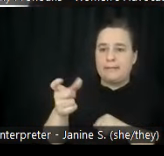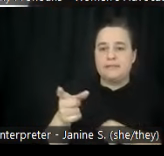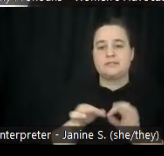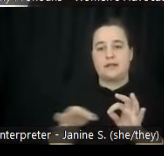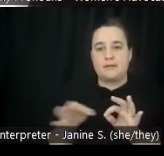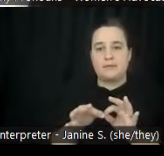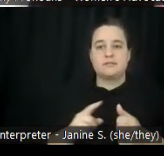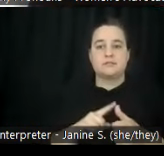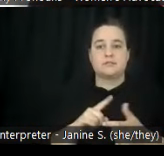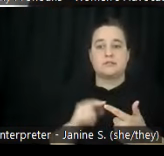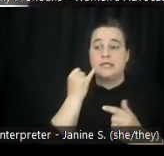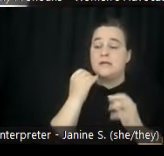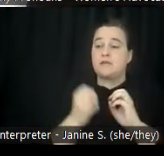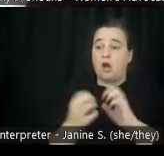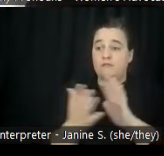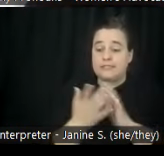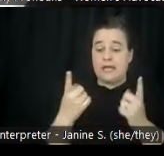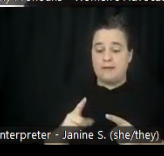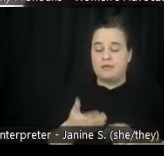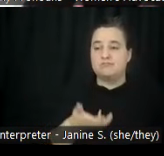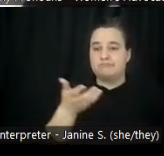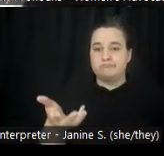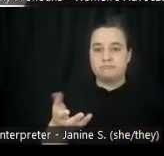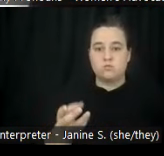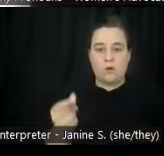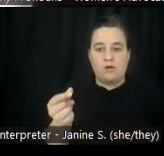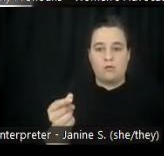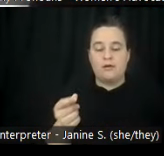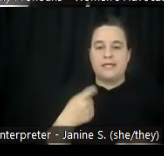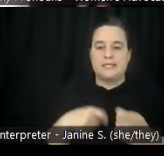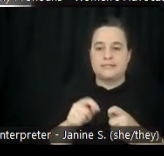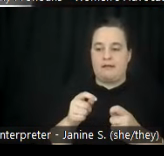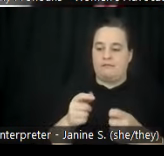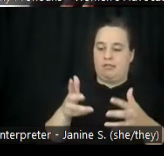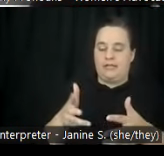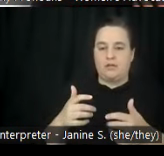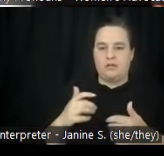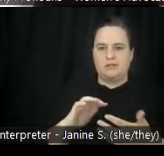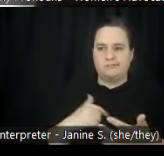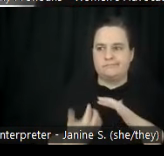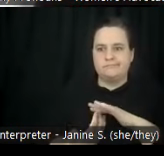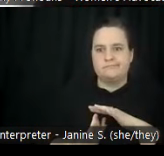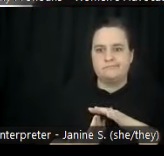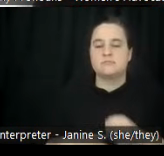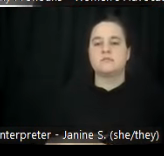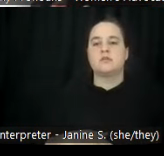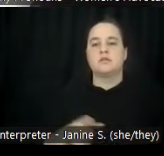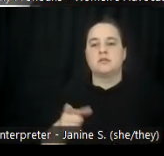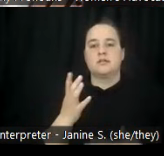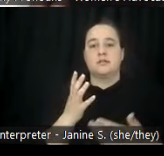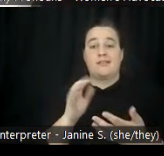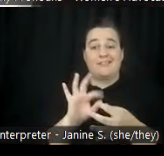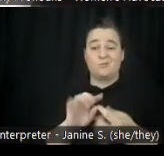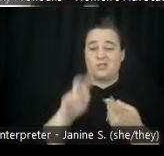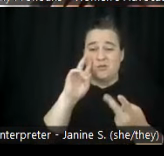in a timely manner instead of letting it harbor resentment. You know, those misconceptions that conflict is just drama or just based in jealousy, making